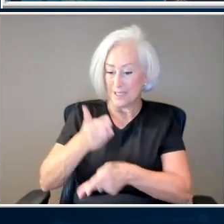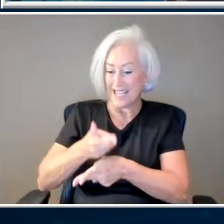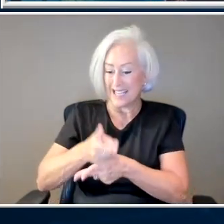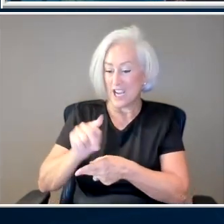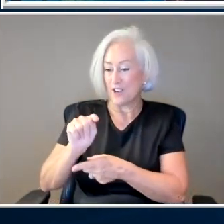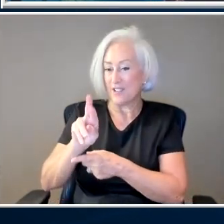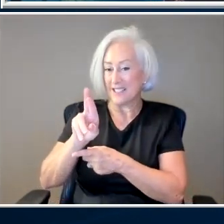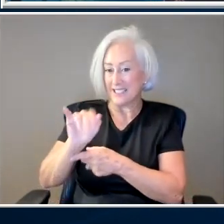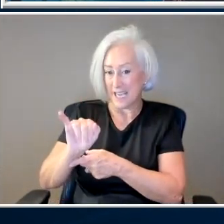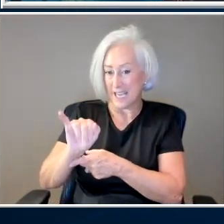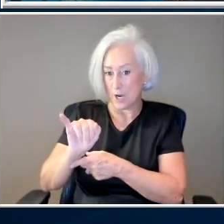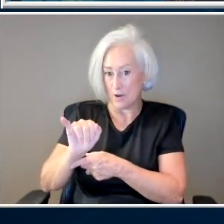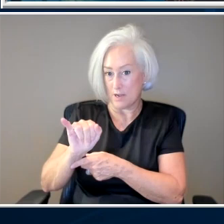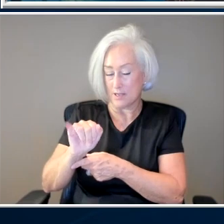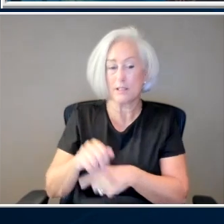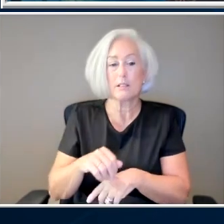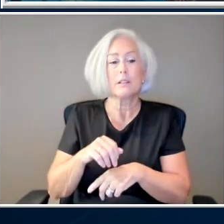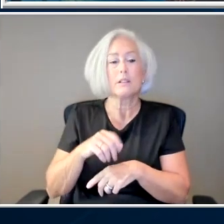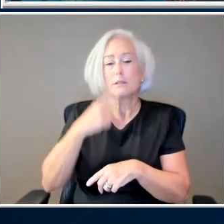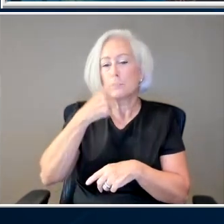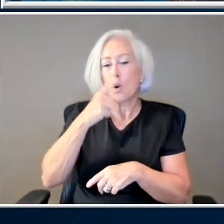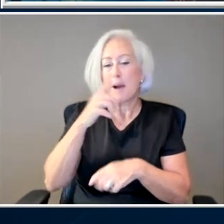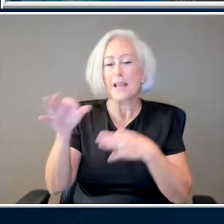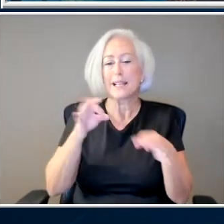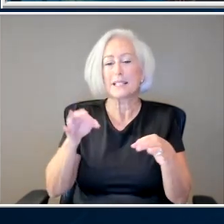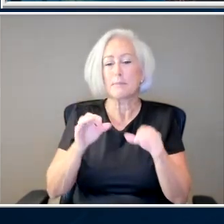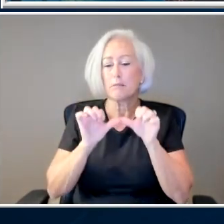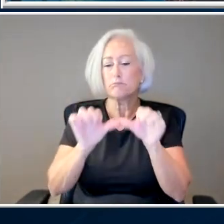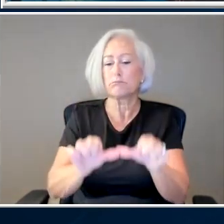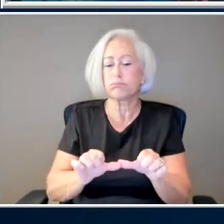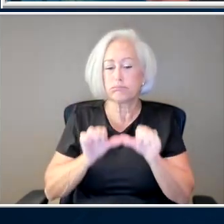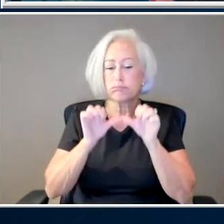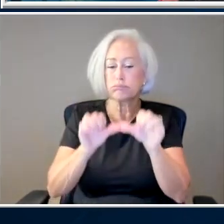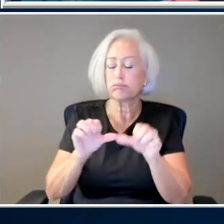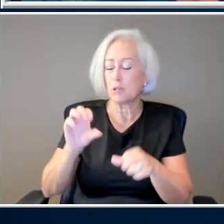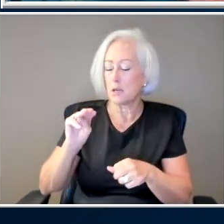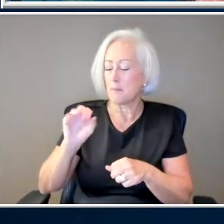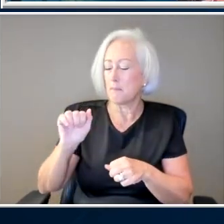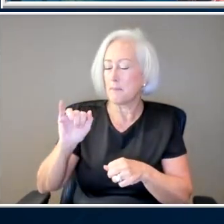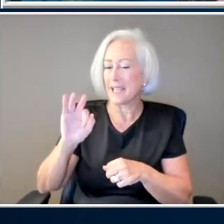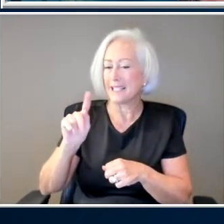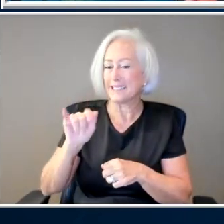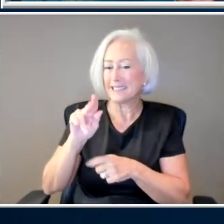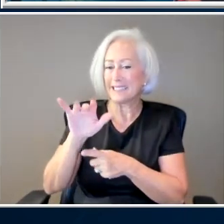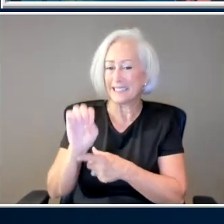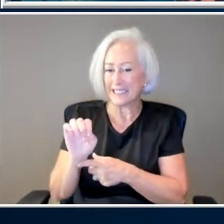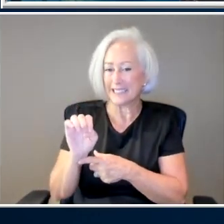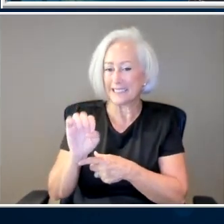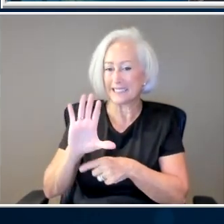watching what maintenance chemo is and those after effect maintenance, what that is like for a